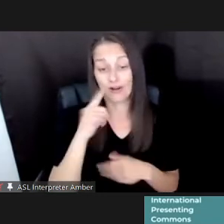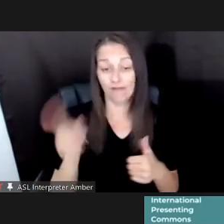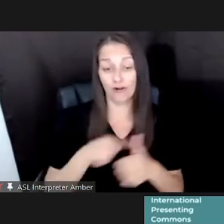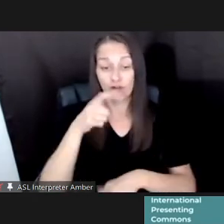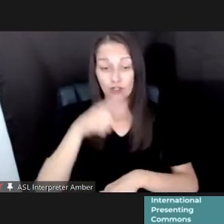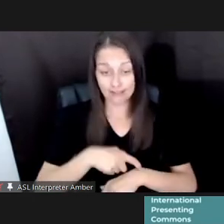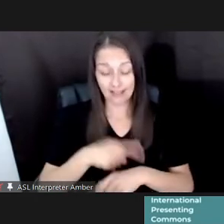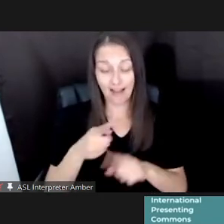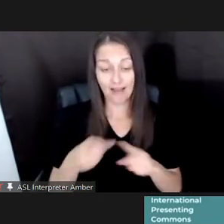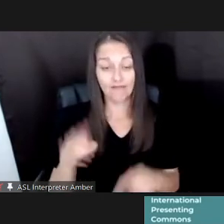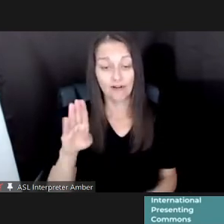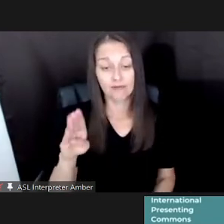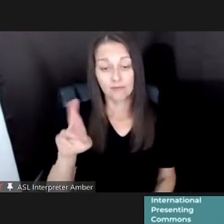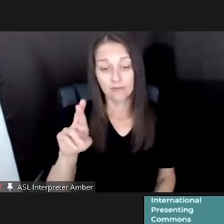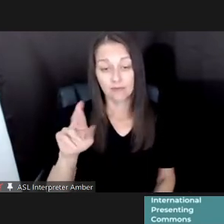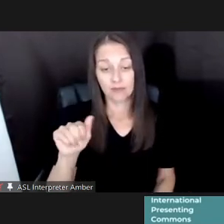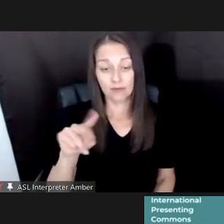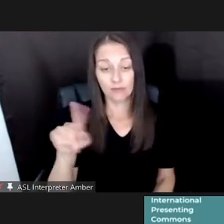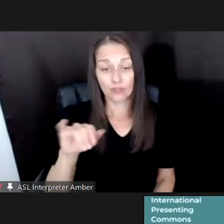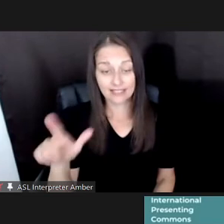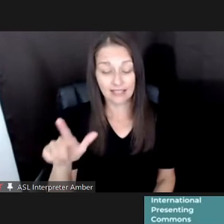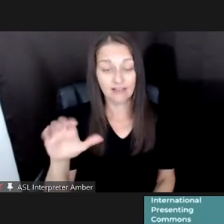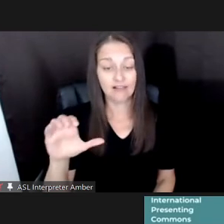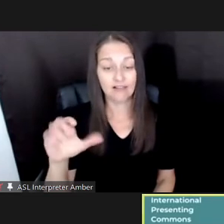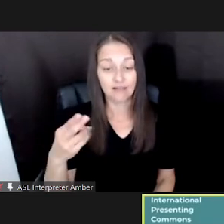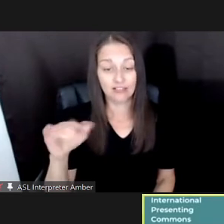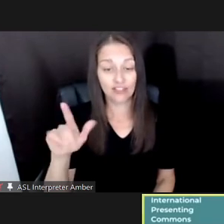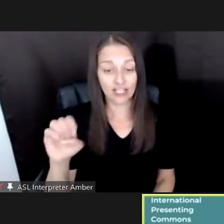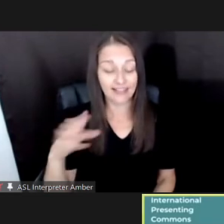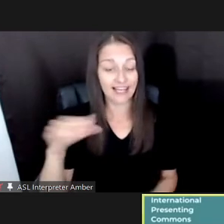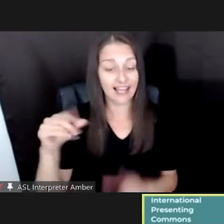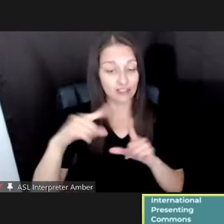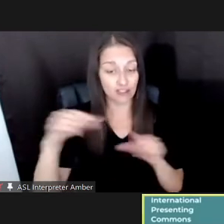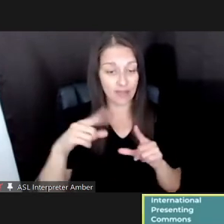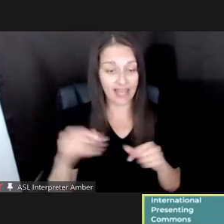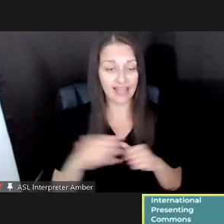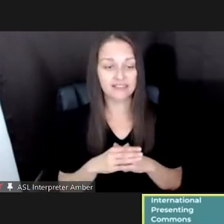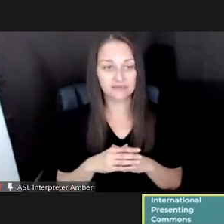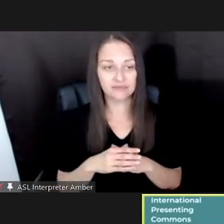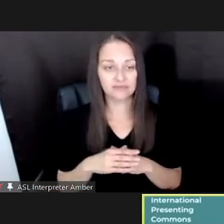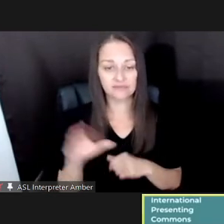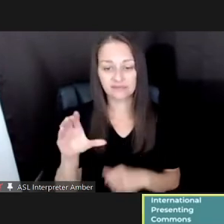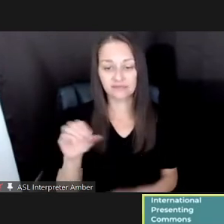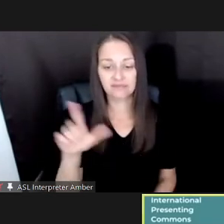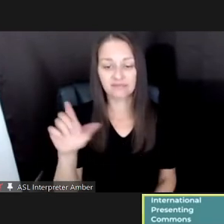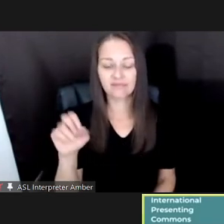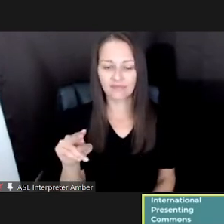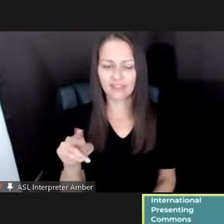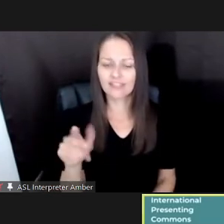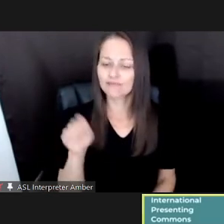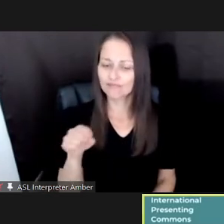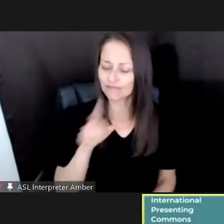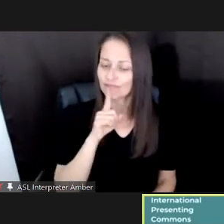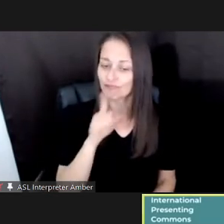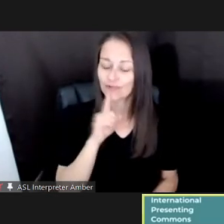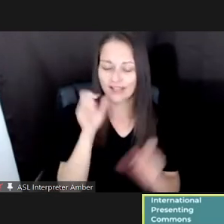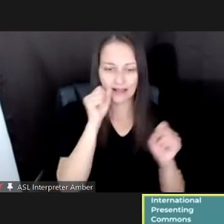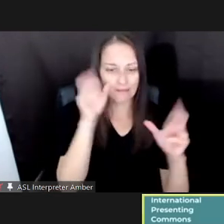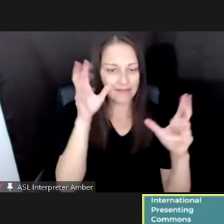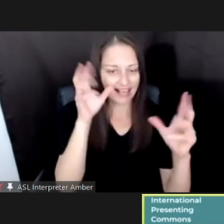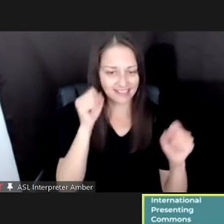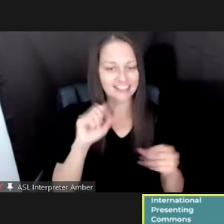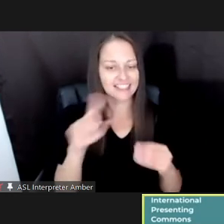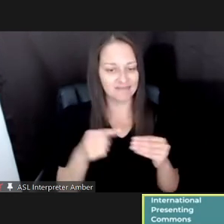Brazil, Chile, and Japan. And I think that is what is amazing about this work and